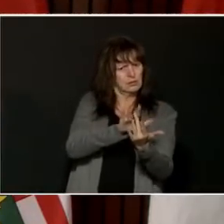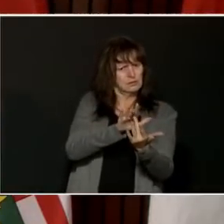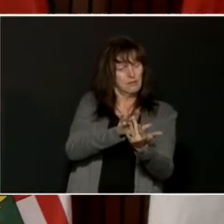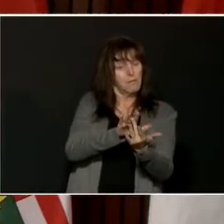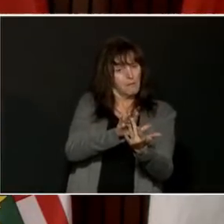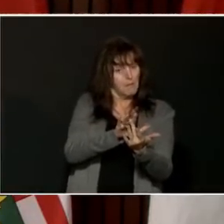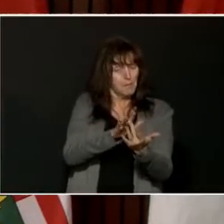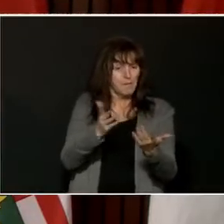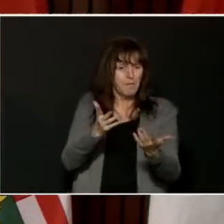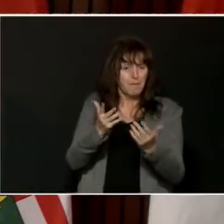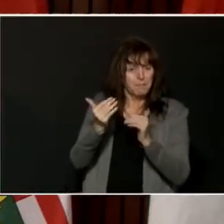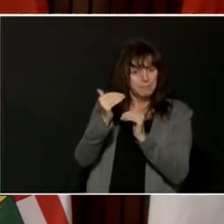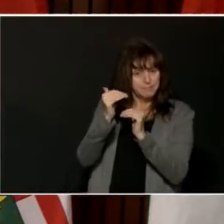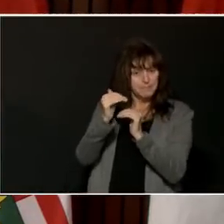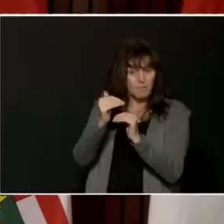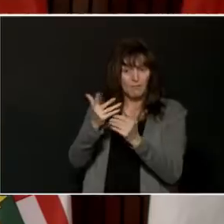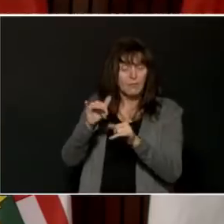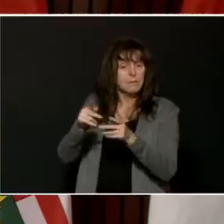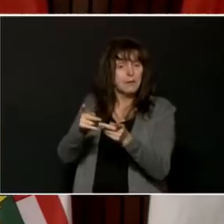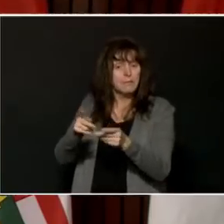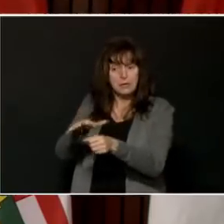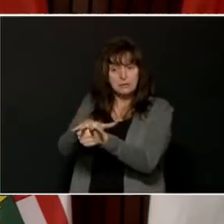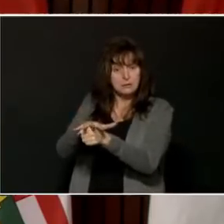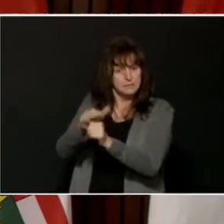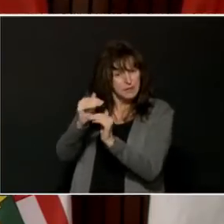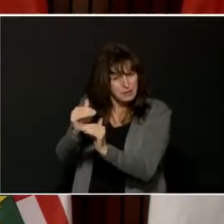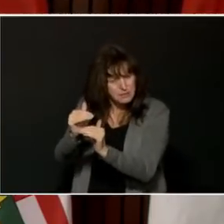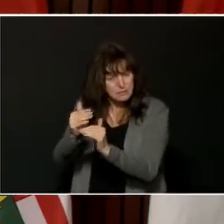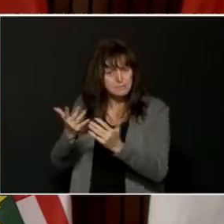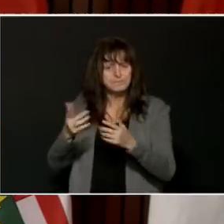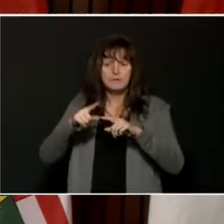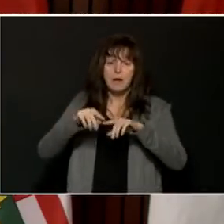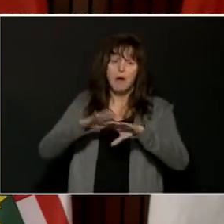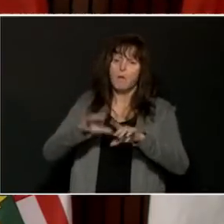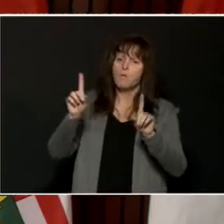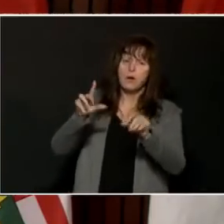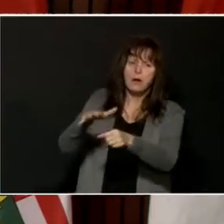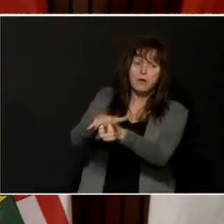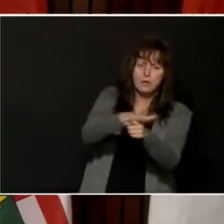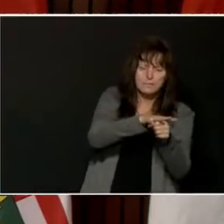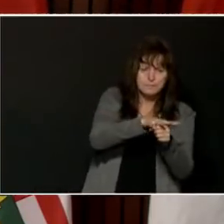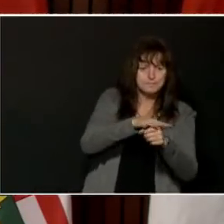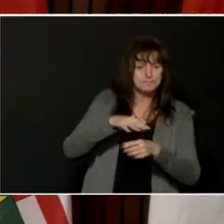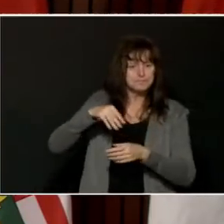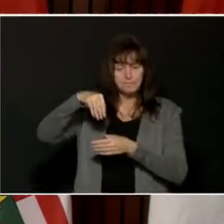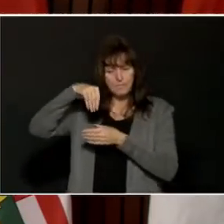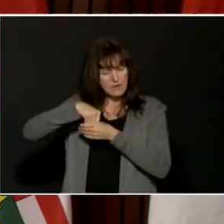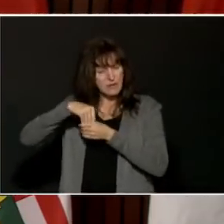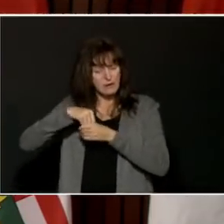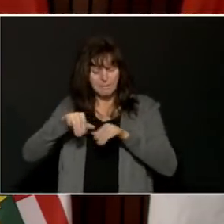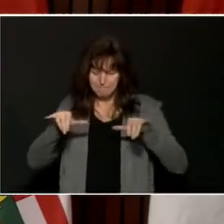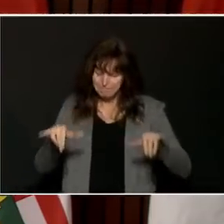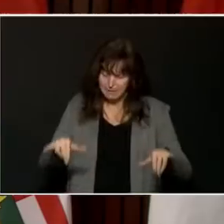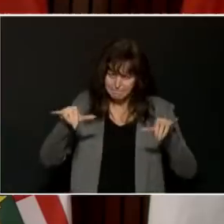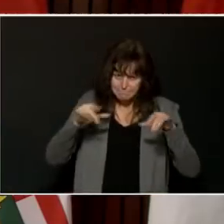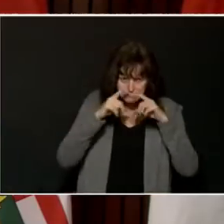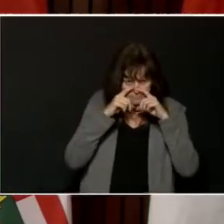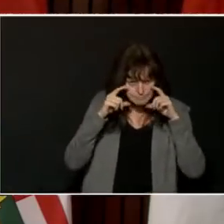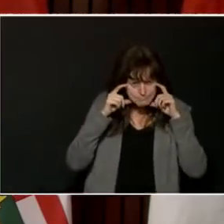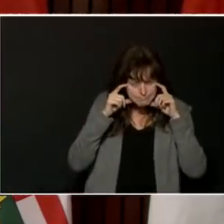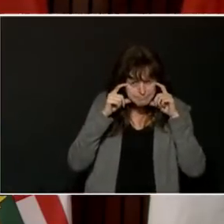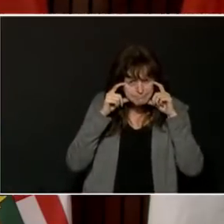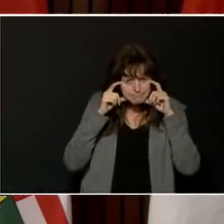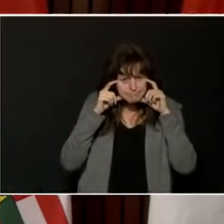settings. It may be a stronger enforcement of masking indoors. I think we've all seen some